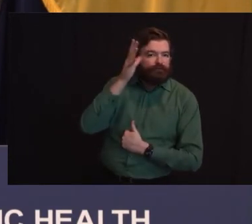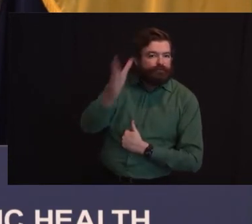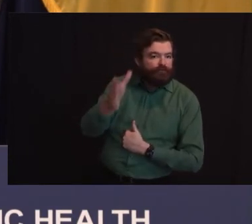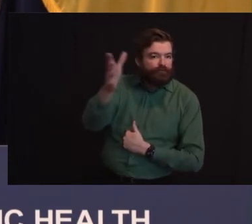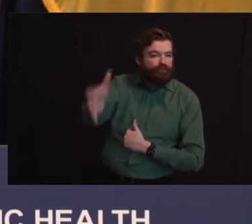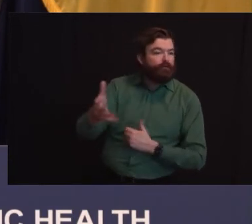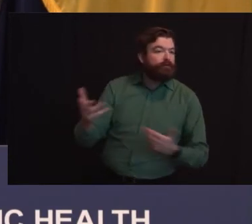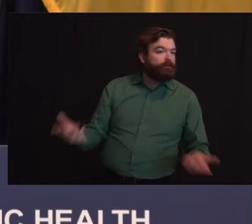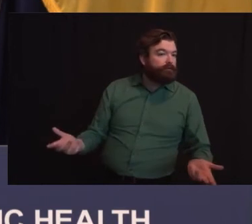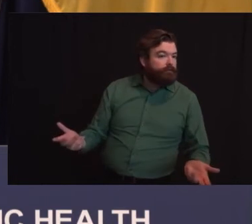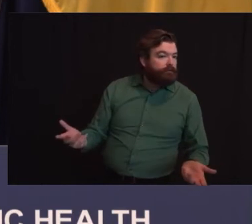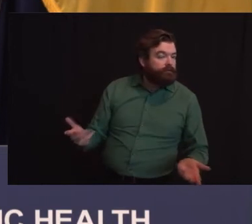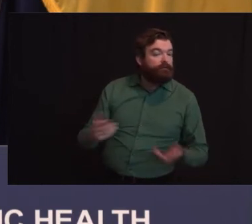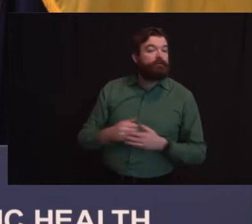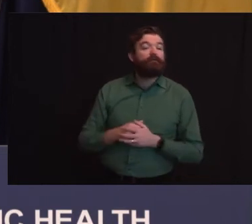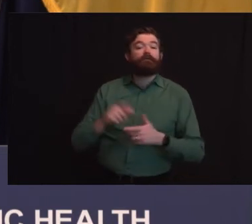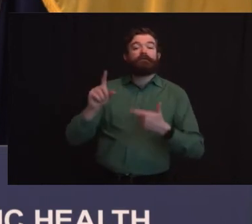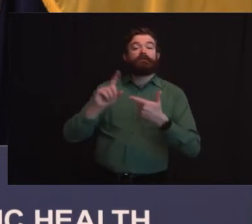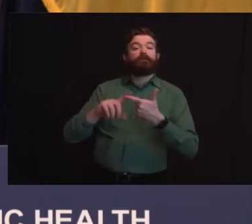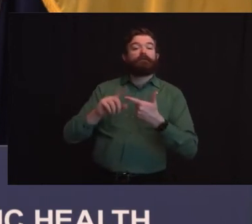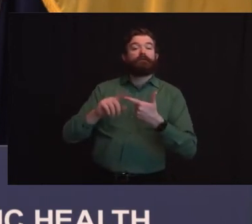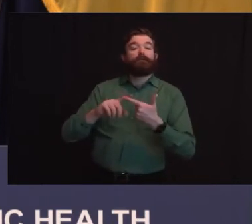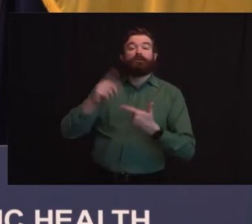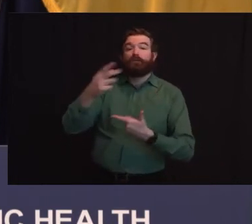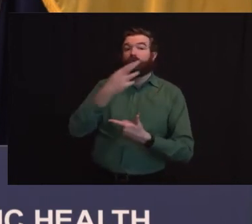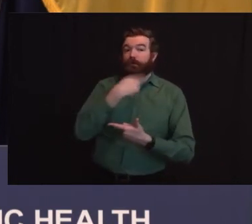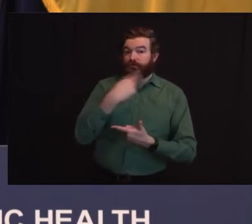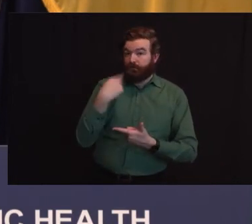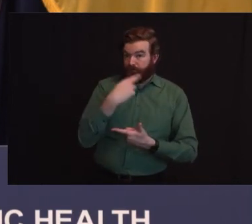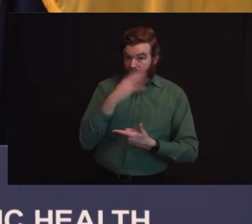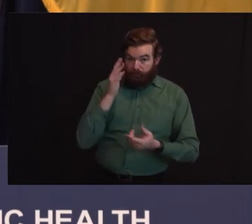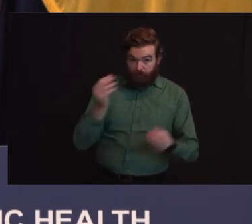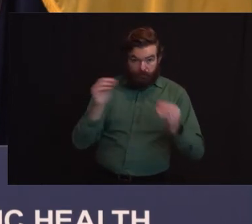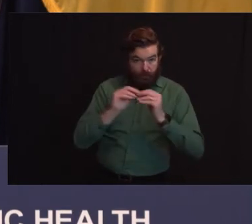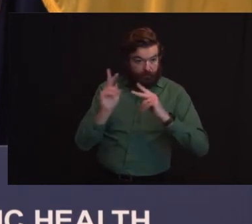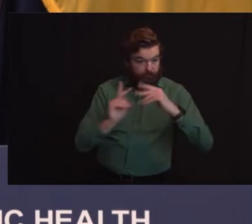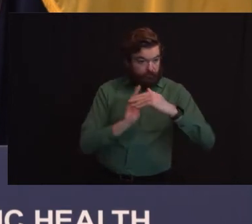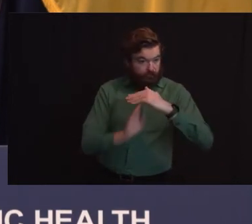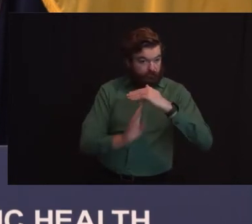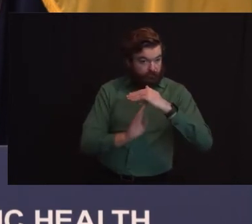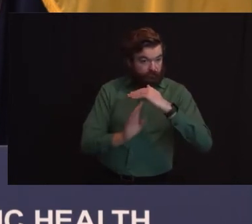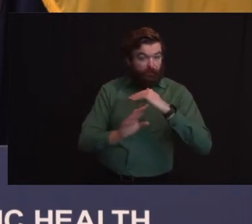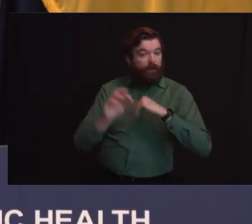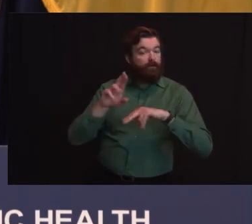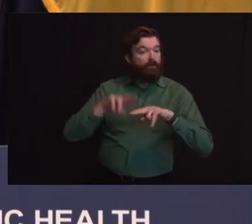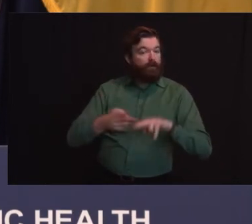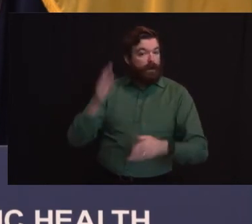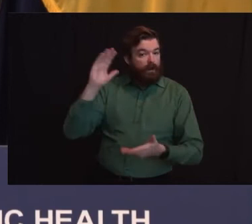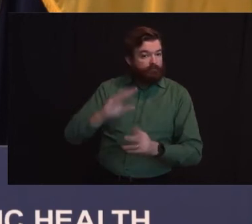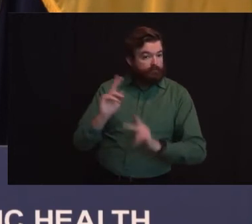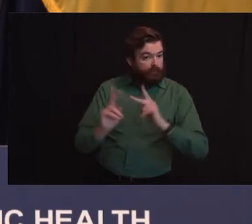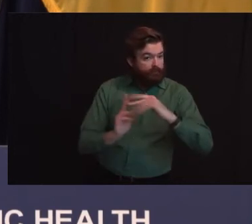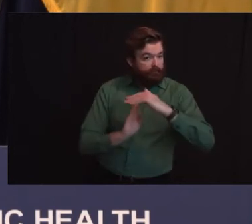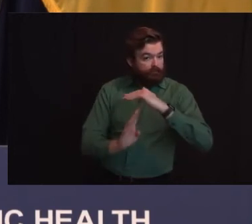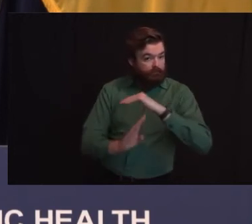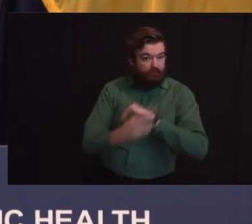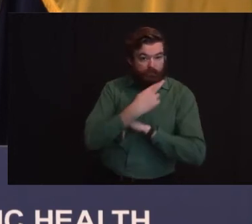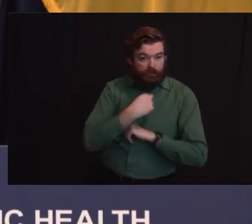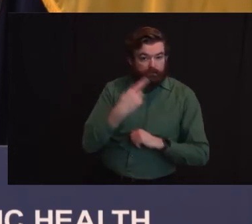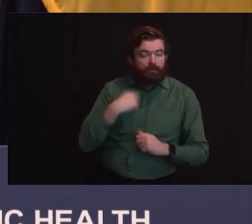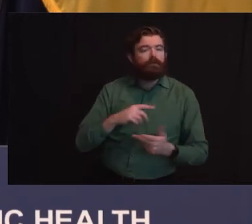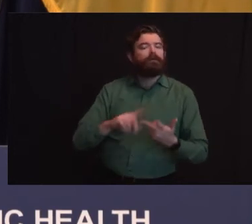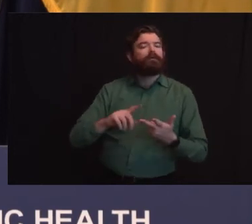capacity limits at this point in time? And one completely unrelated, as a former asset management person, what are your thoughts on the